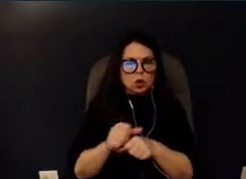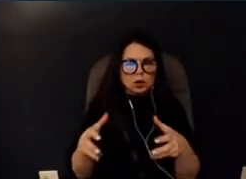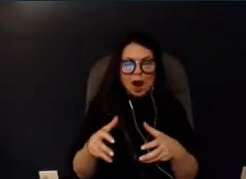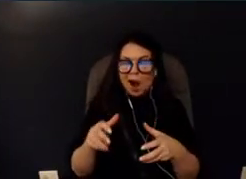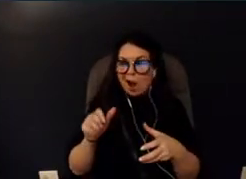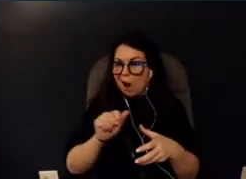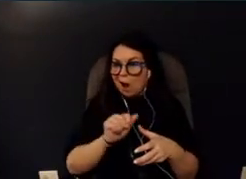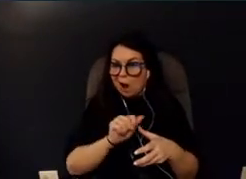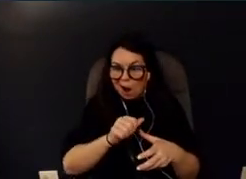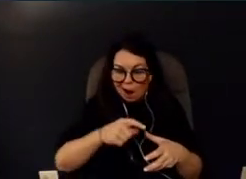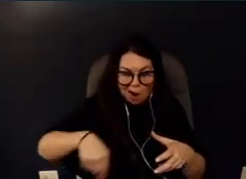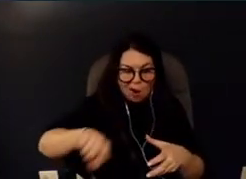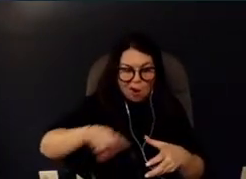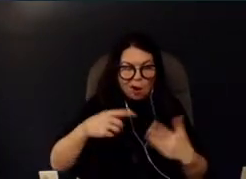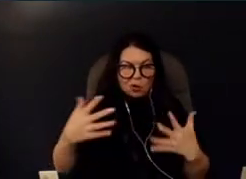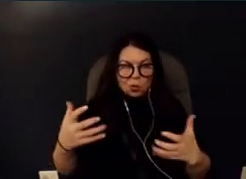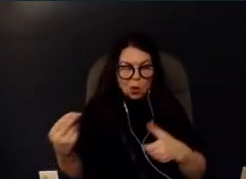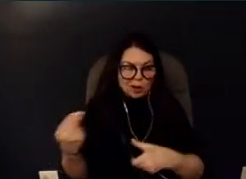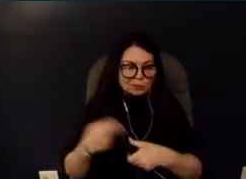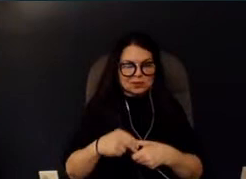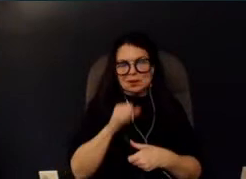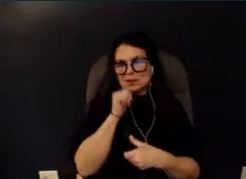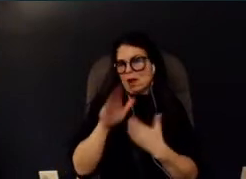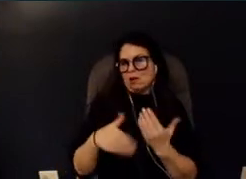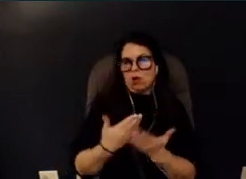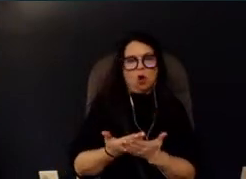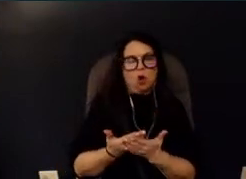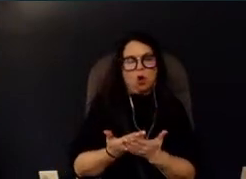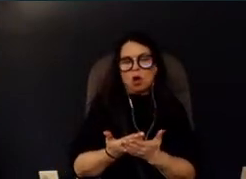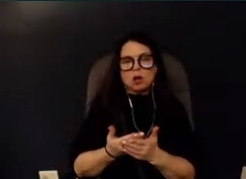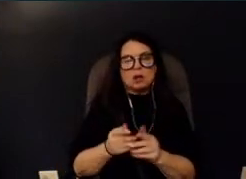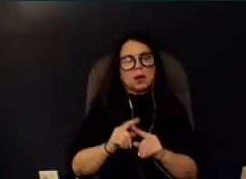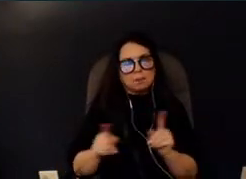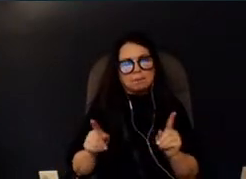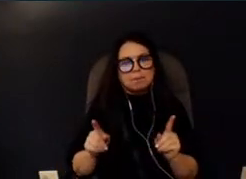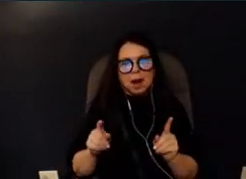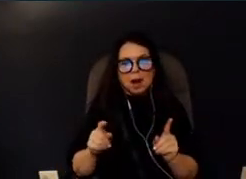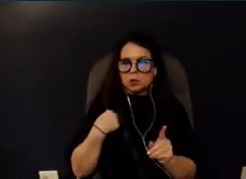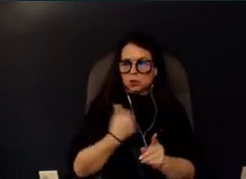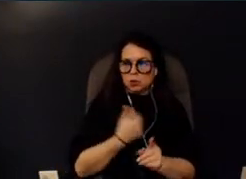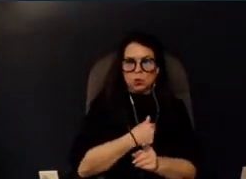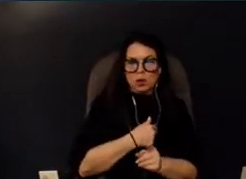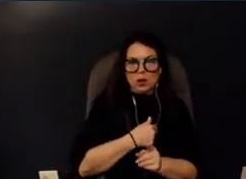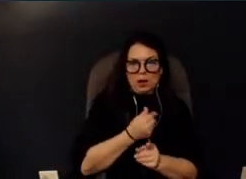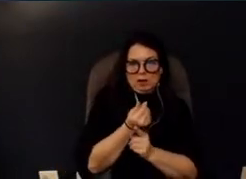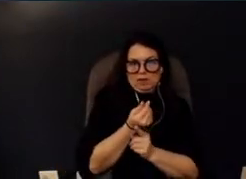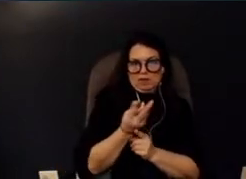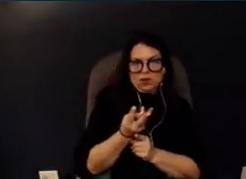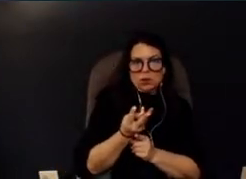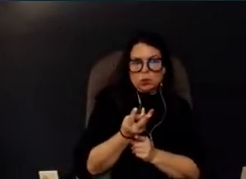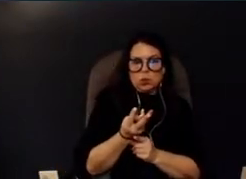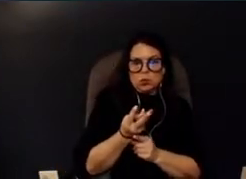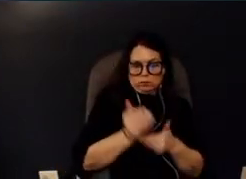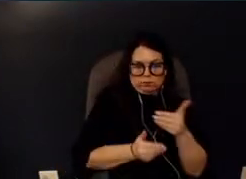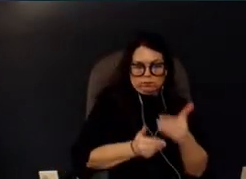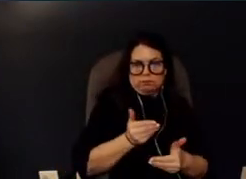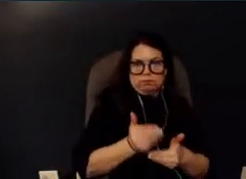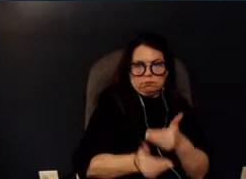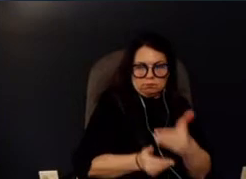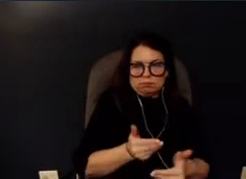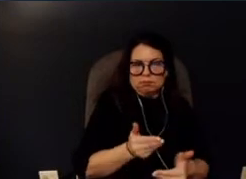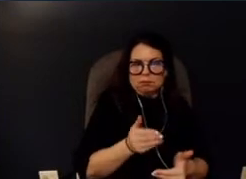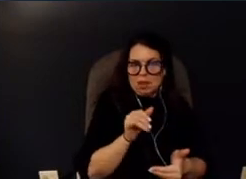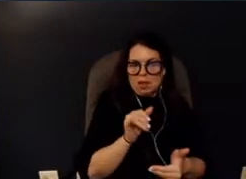together throughout this year, because we've taken a few actions that have demonstrated the direction of this conversation.